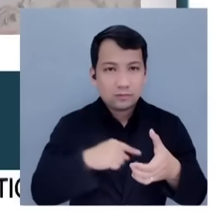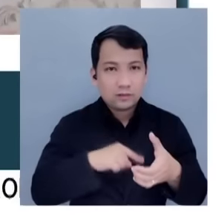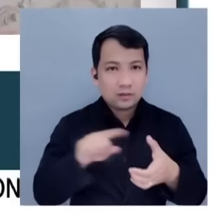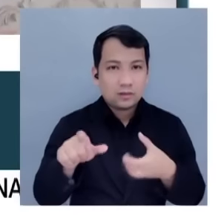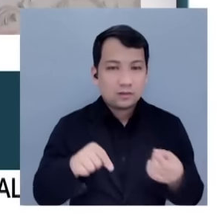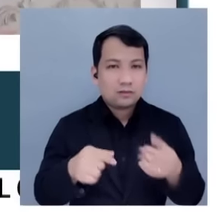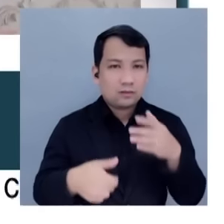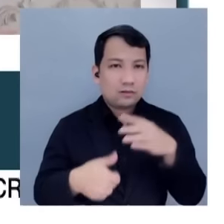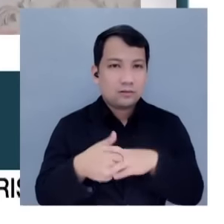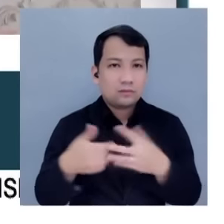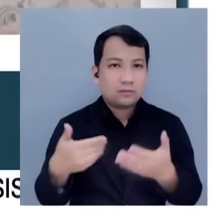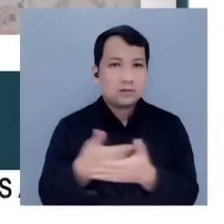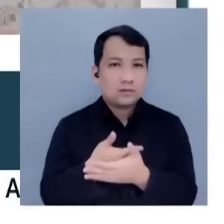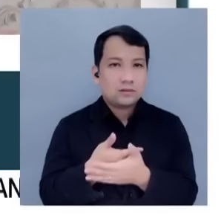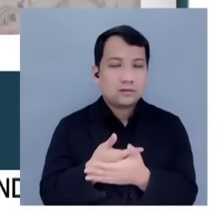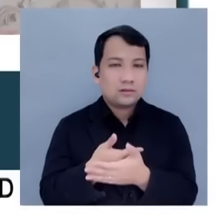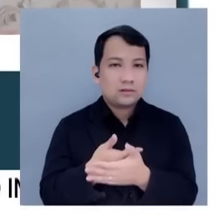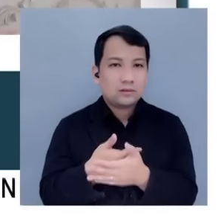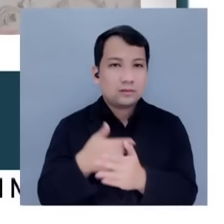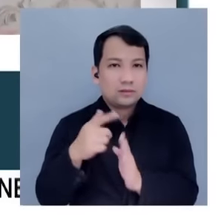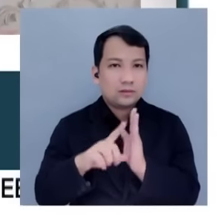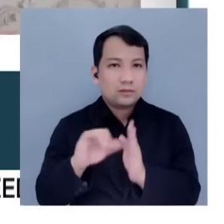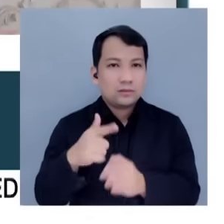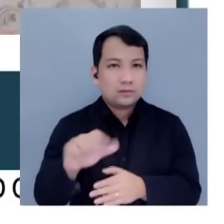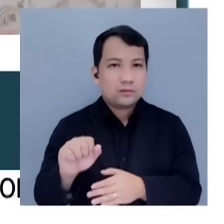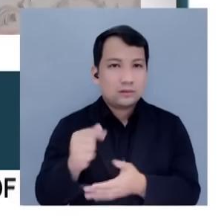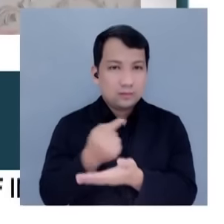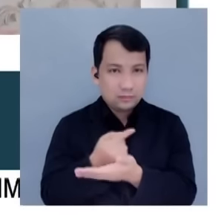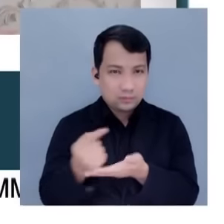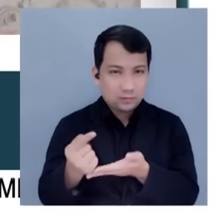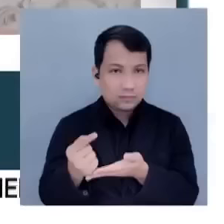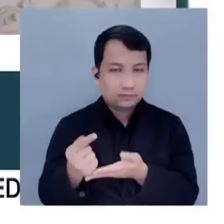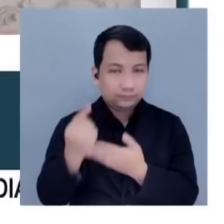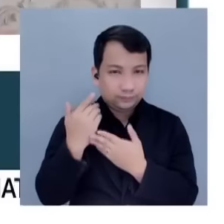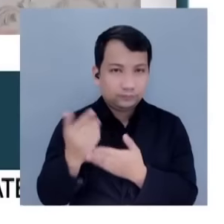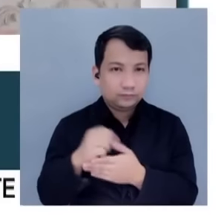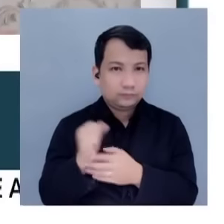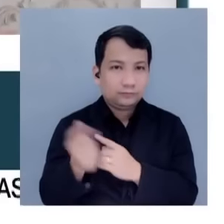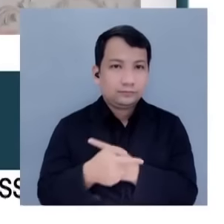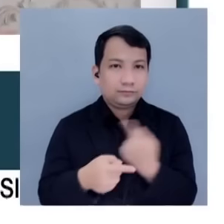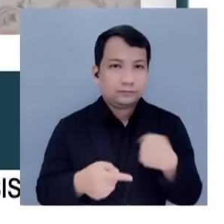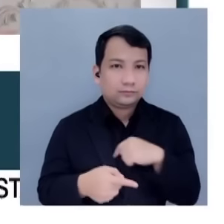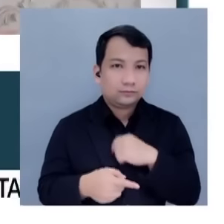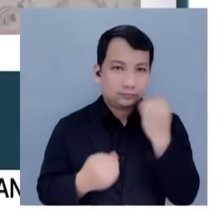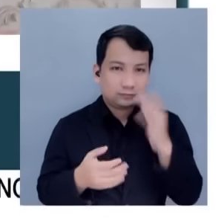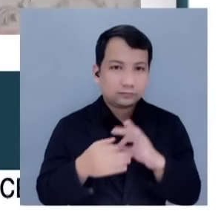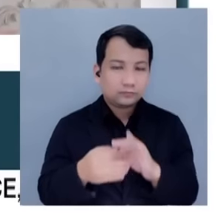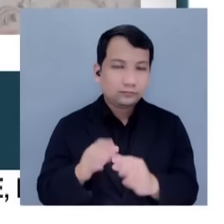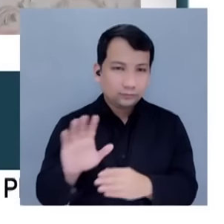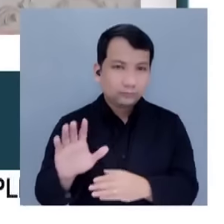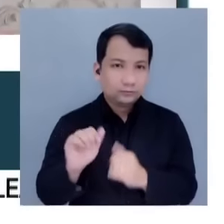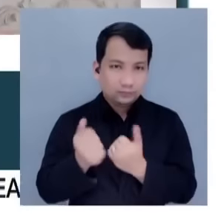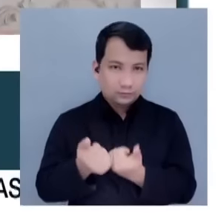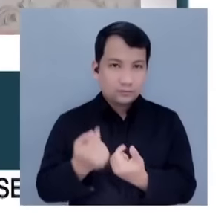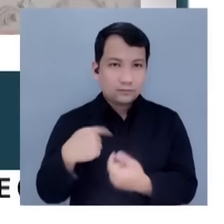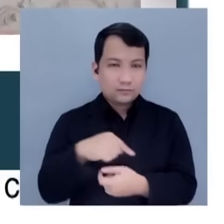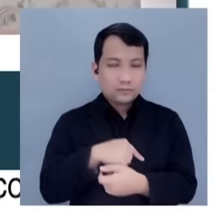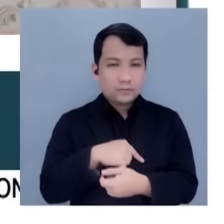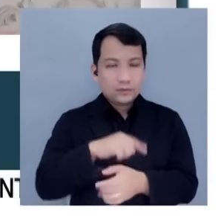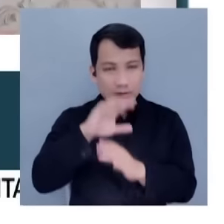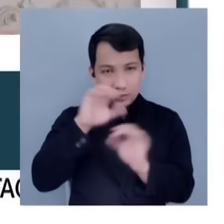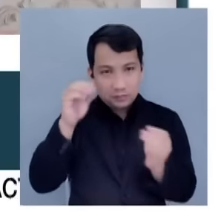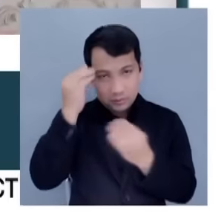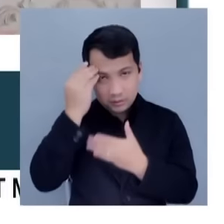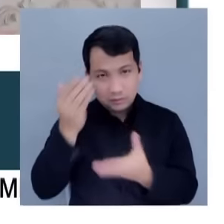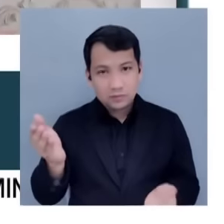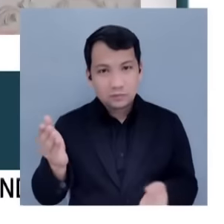with legal parameters within which, you know, these social media giants and how we are to address this information.